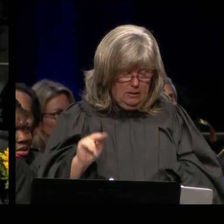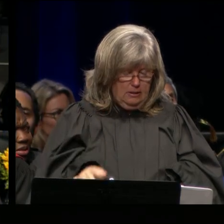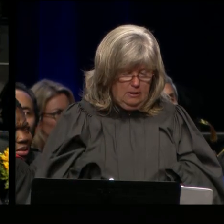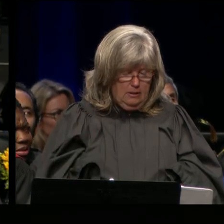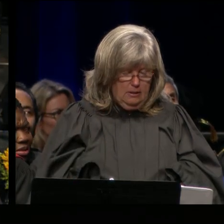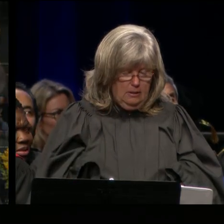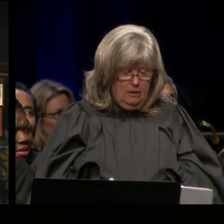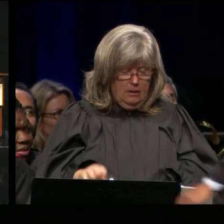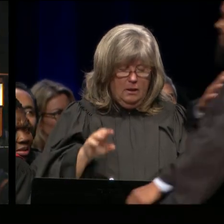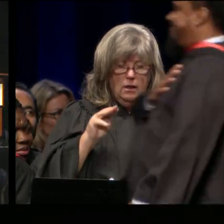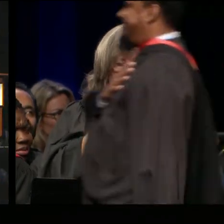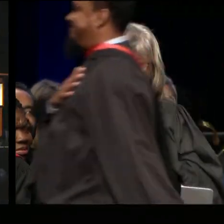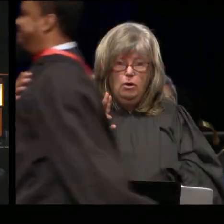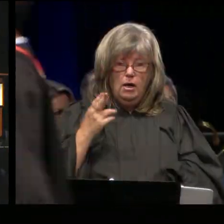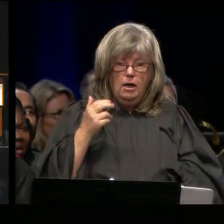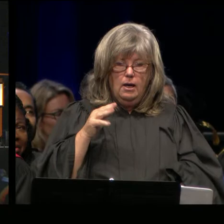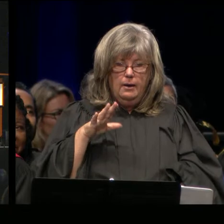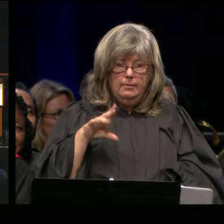Muhammad Aftab Hussein.